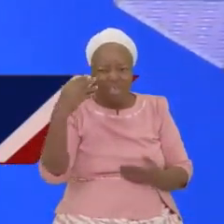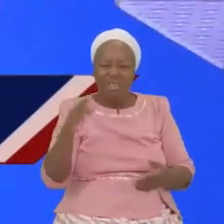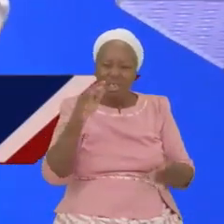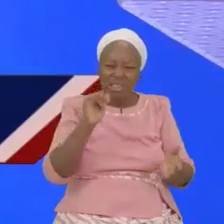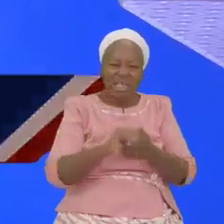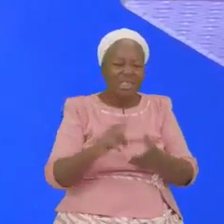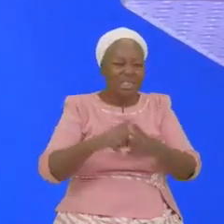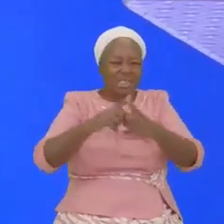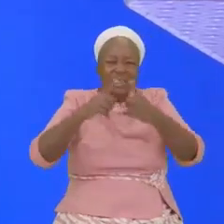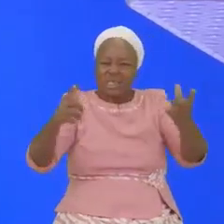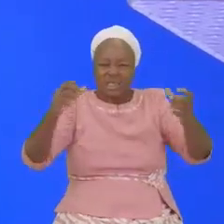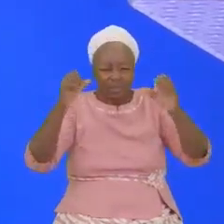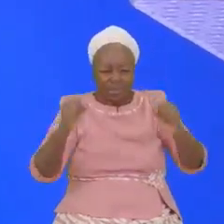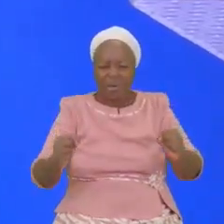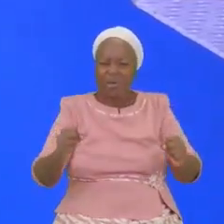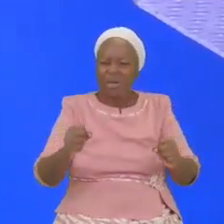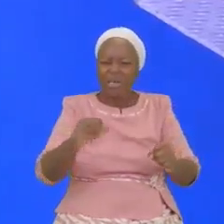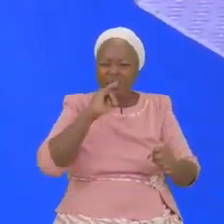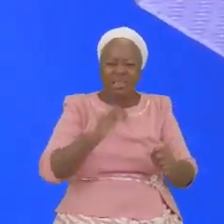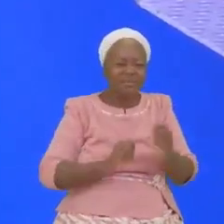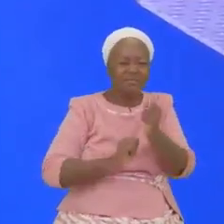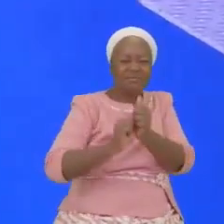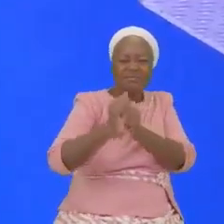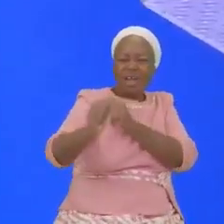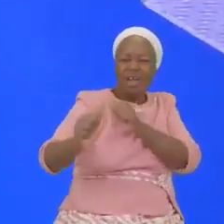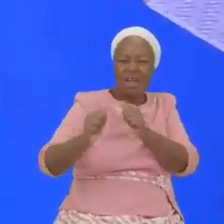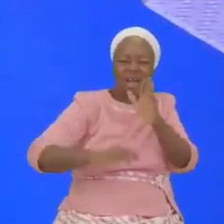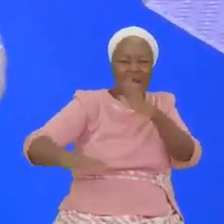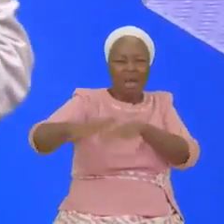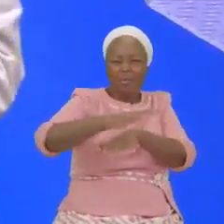supernatural is far above the natural.